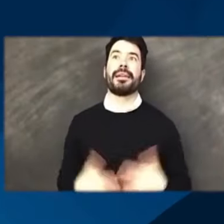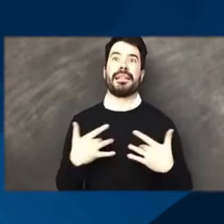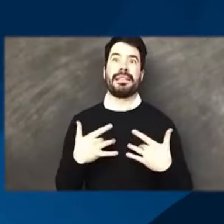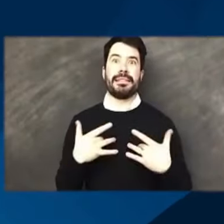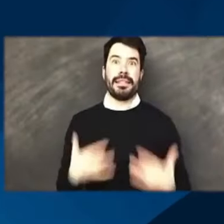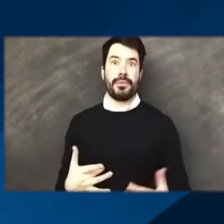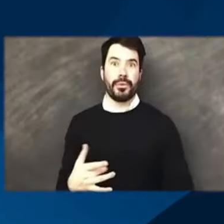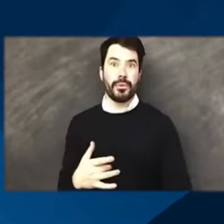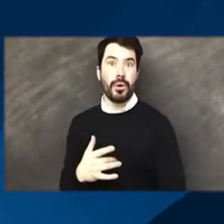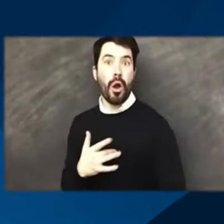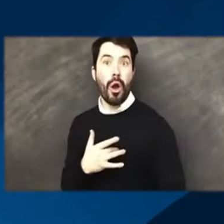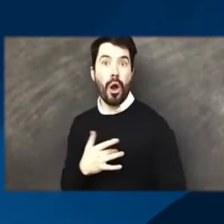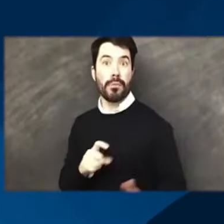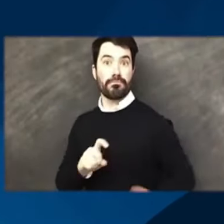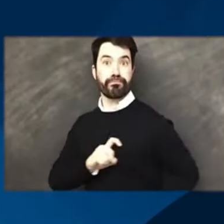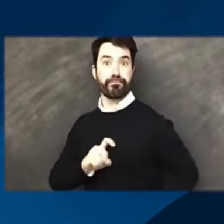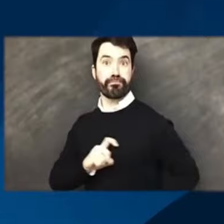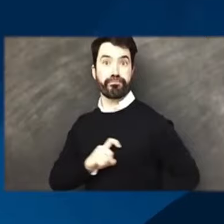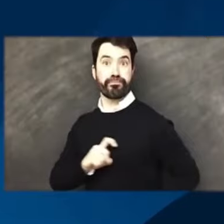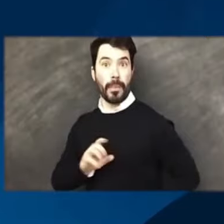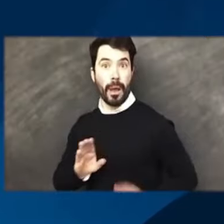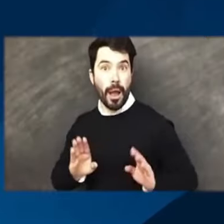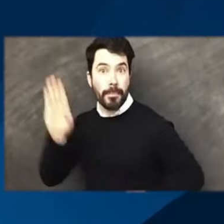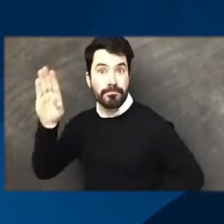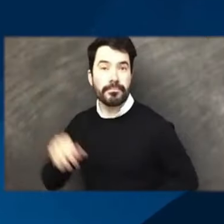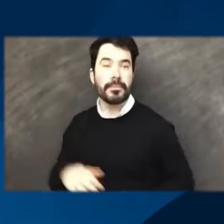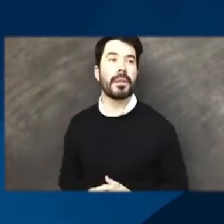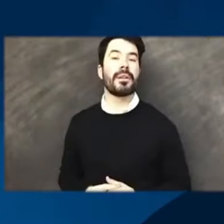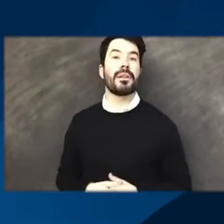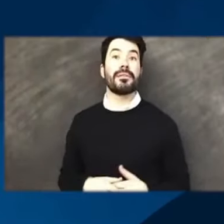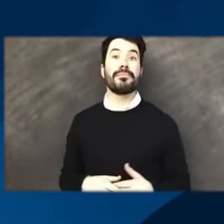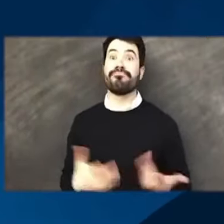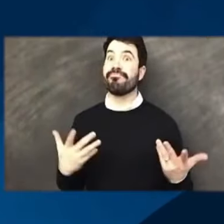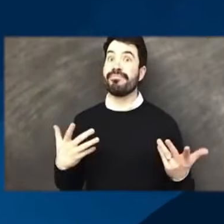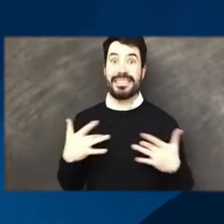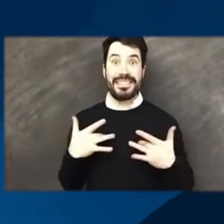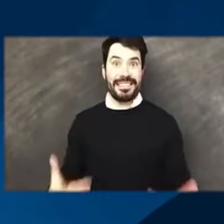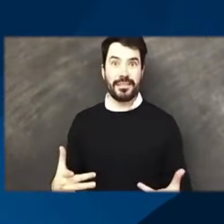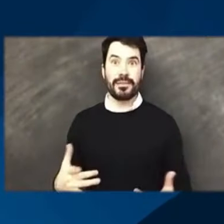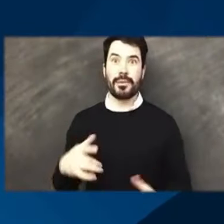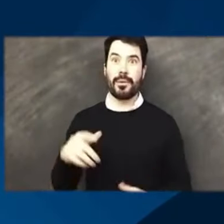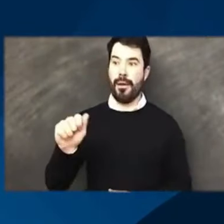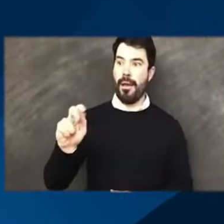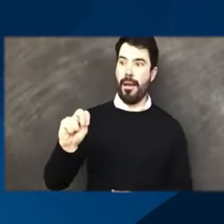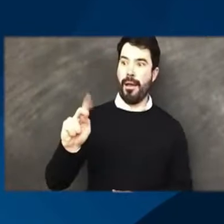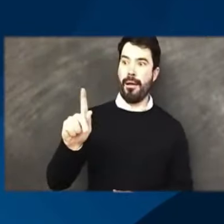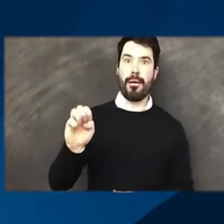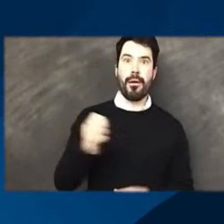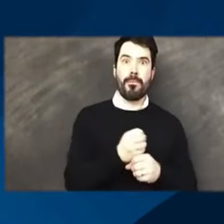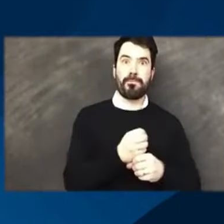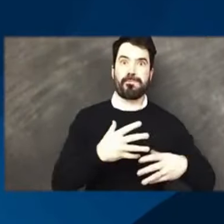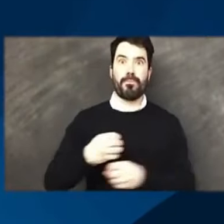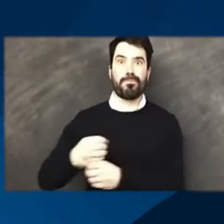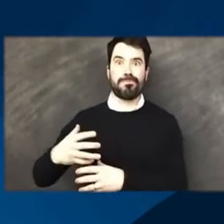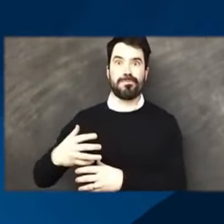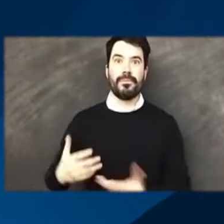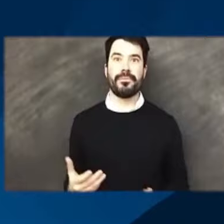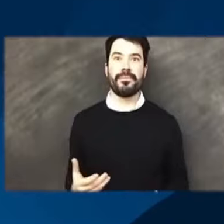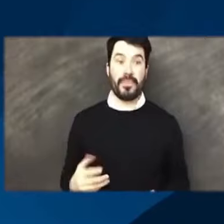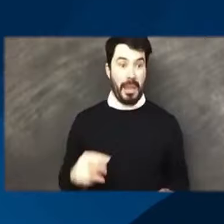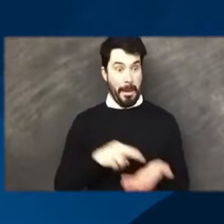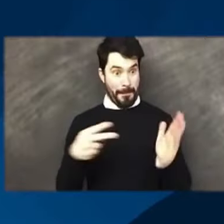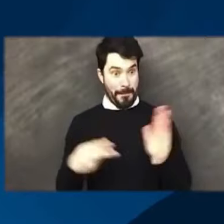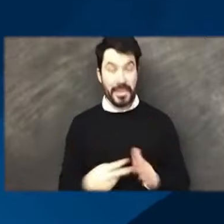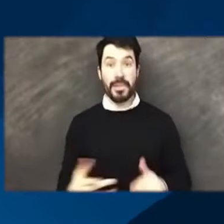heart rate. Oftentimes we get swelling in our ankles, and those things are not necessarily indicative of a